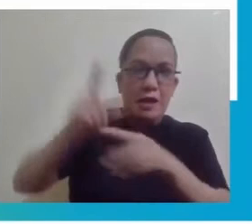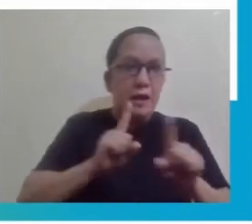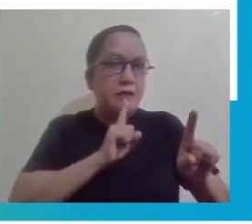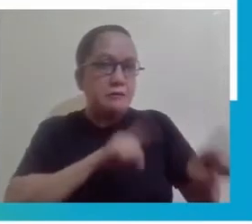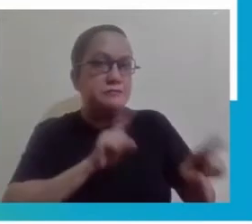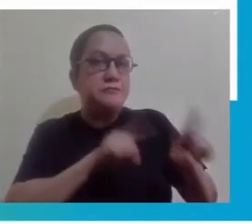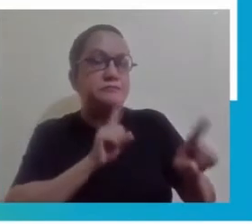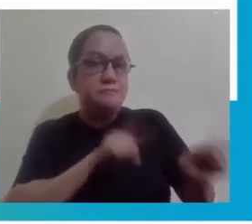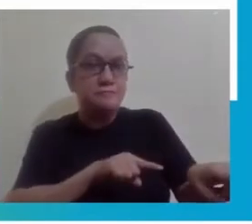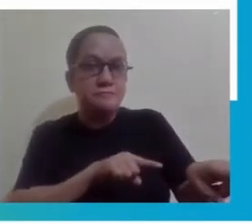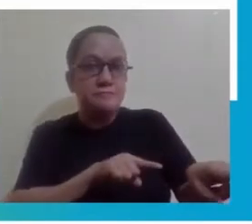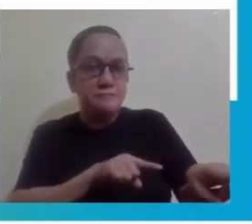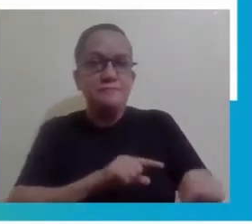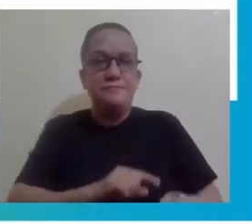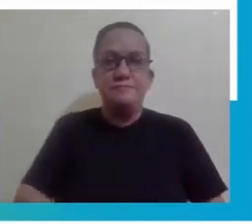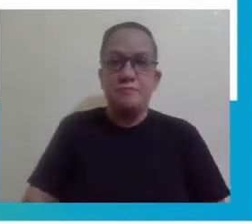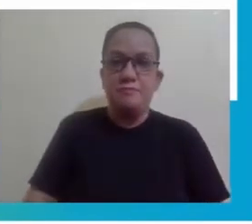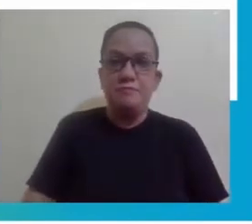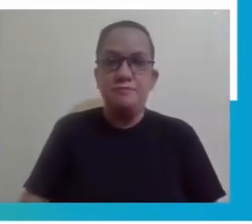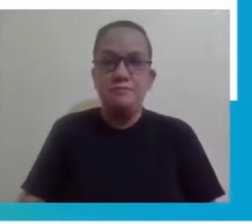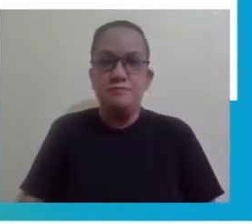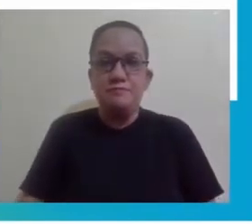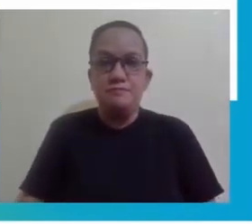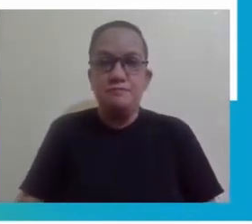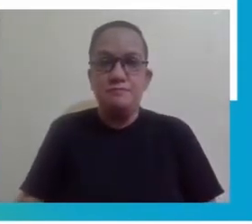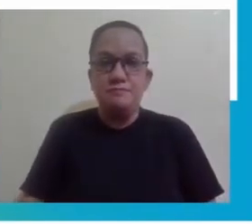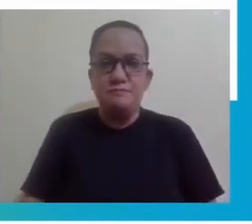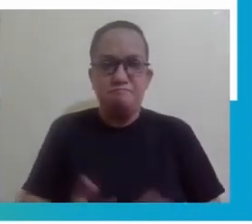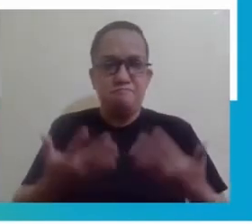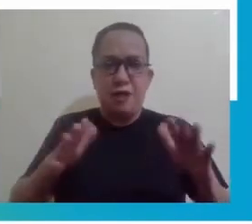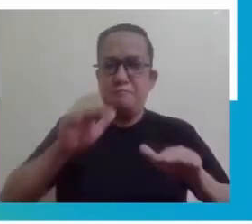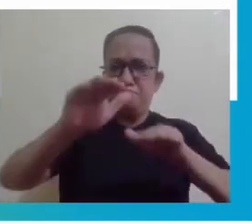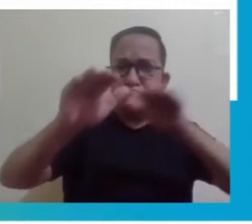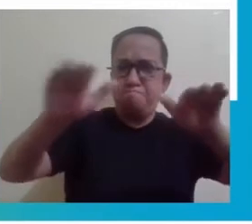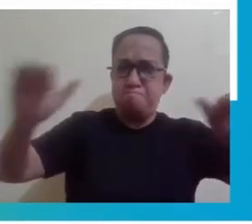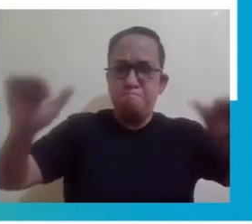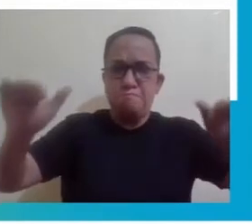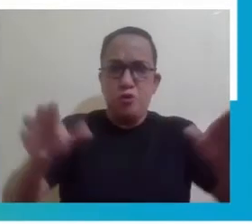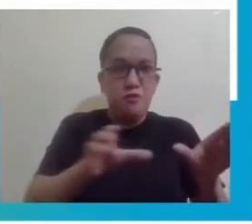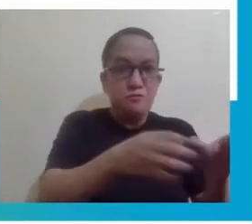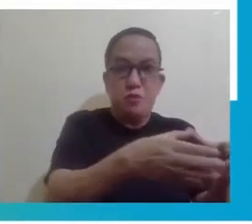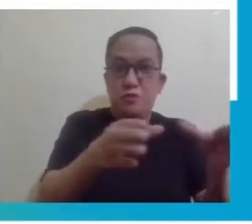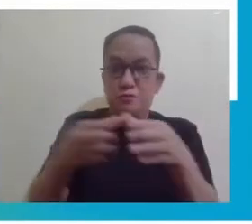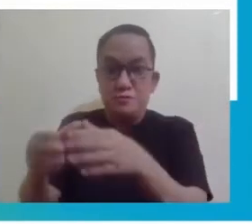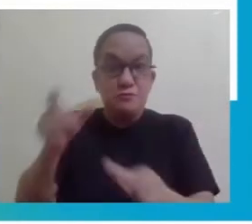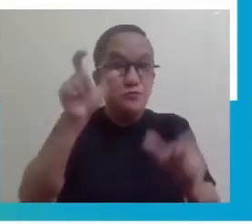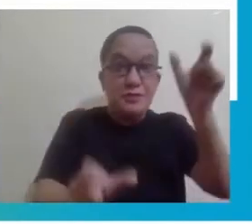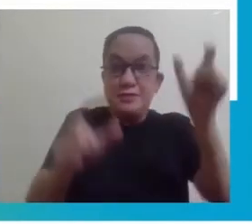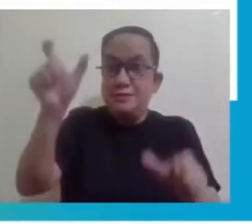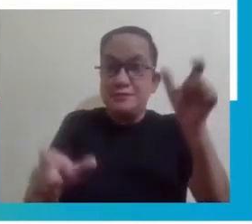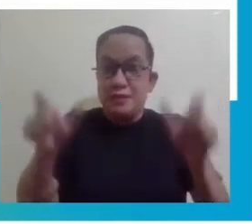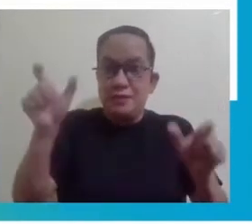we reached out to civil society organizations over the last six weeks and collected